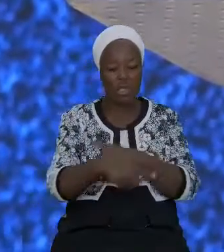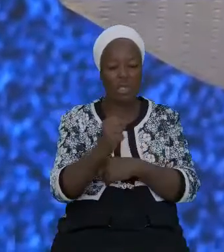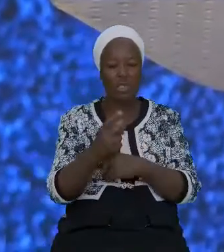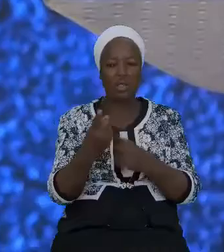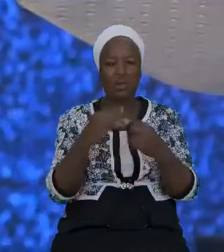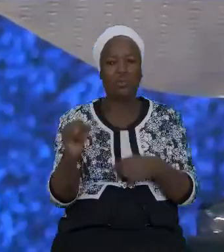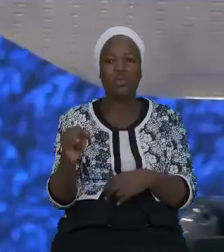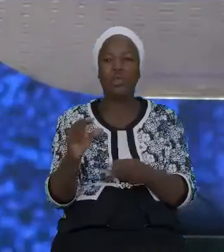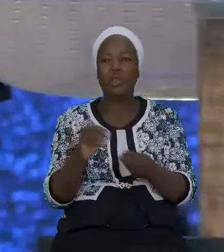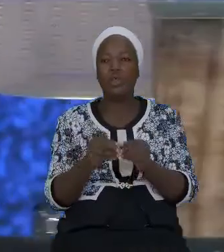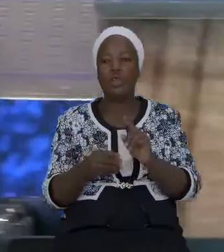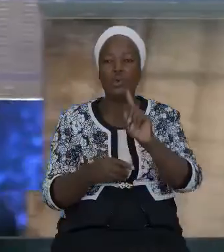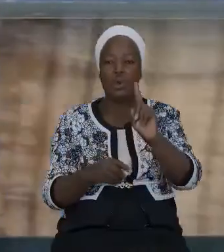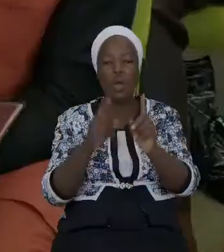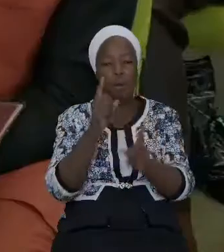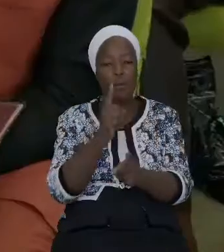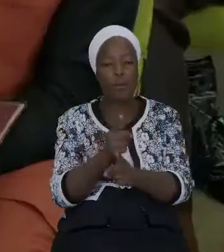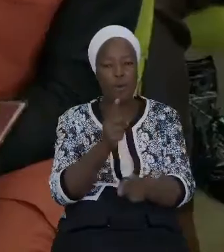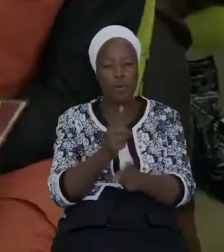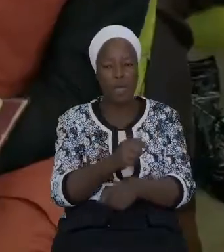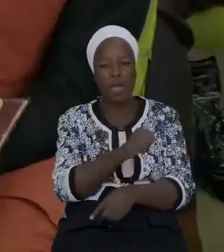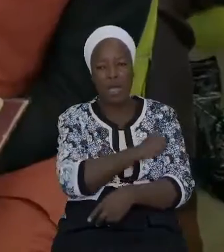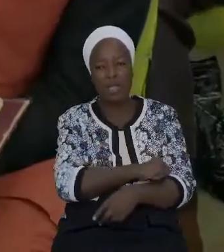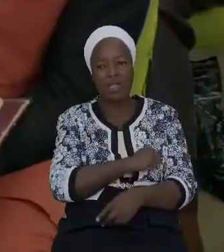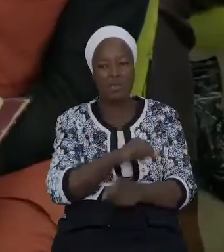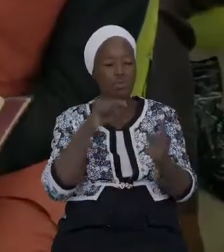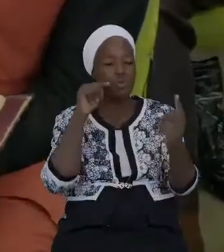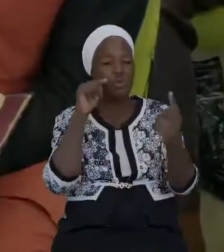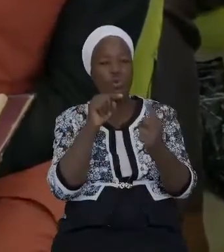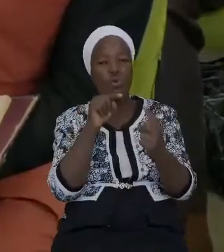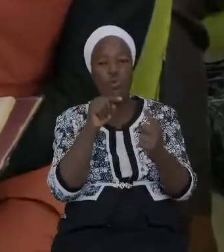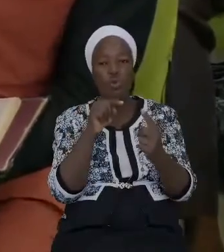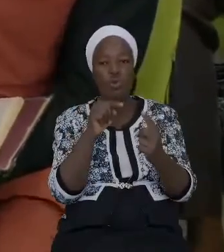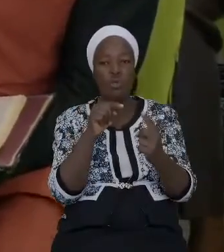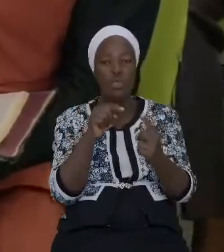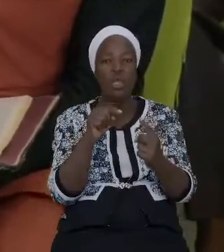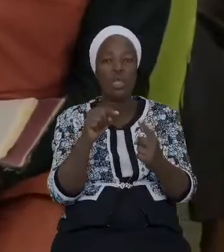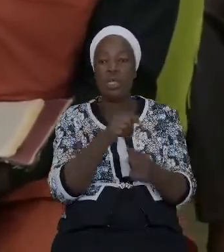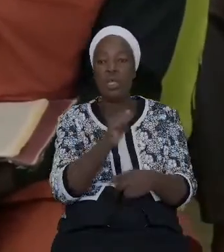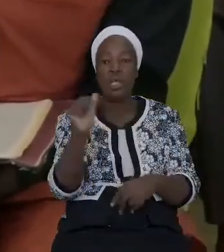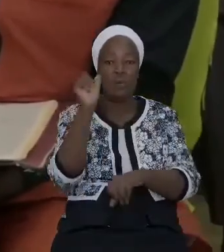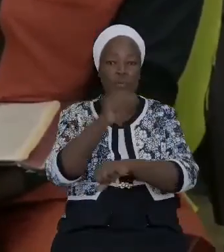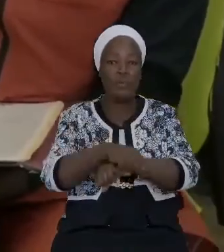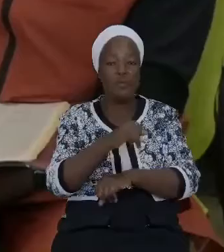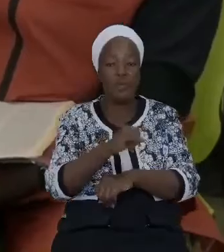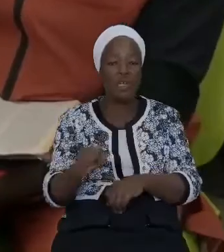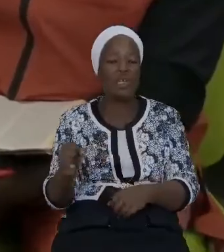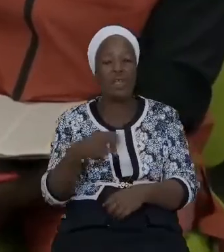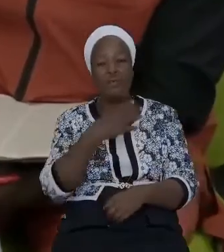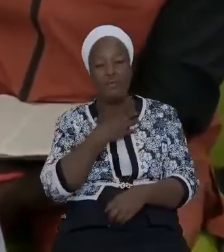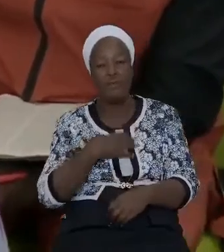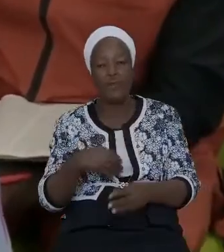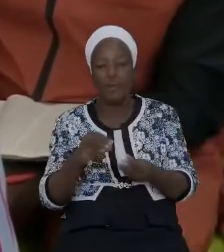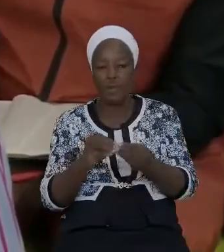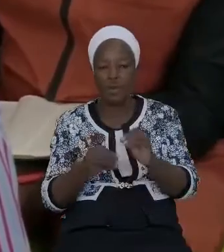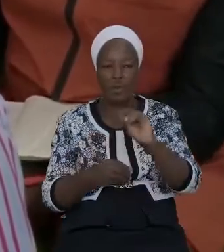Number one, proper attitude towards a prevailing famine. Number two